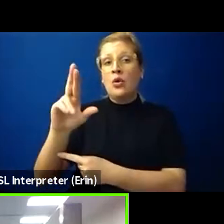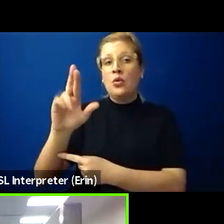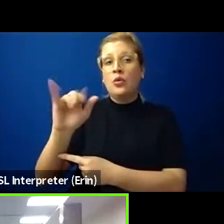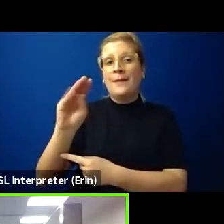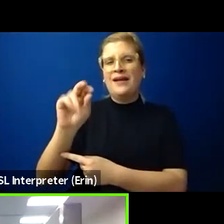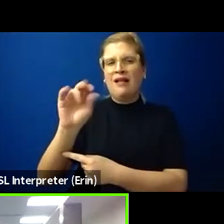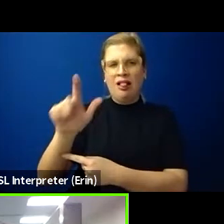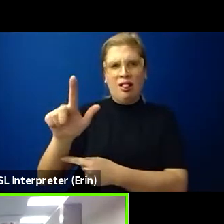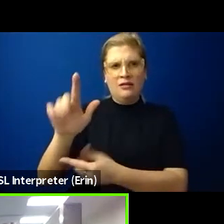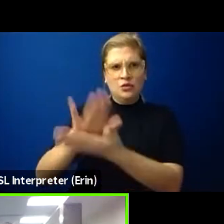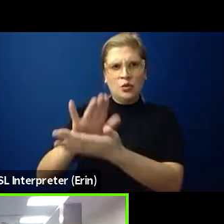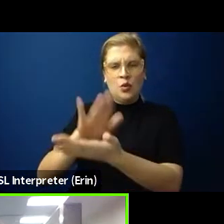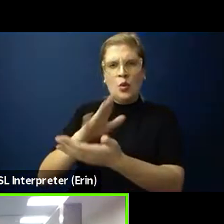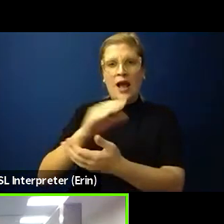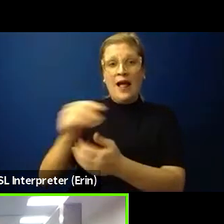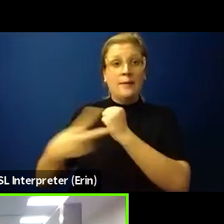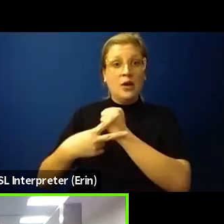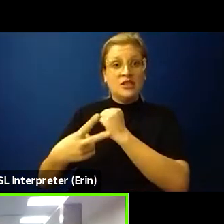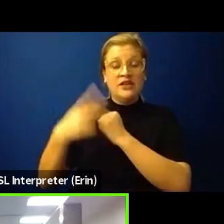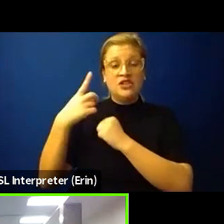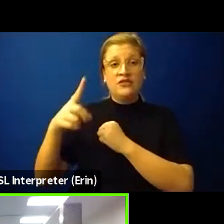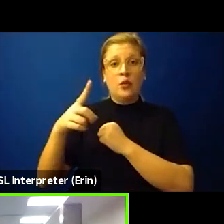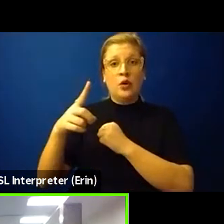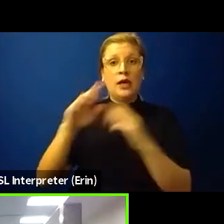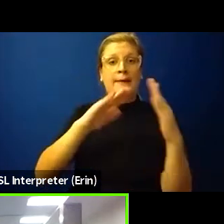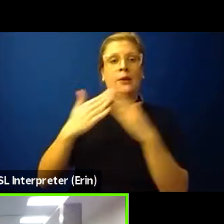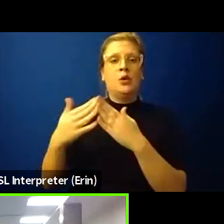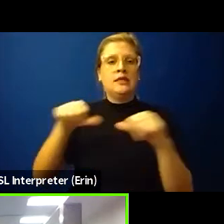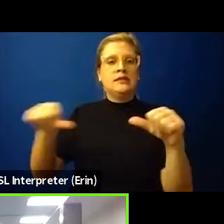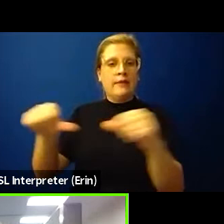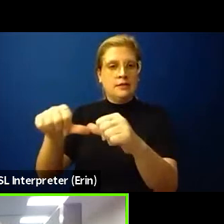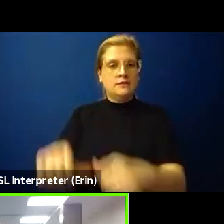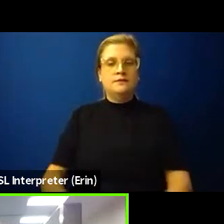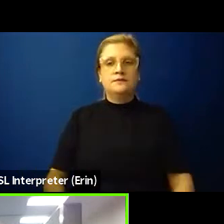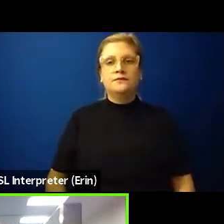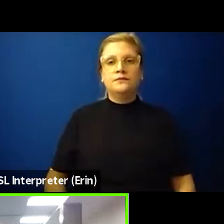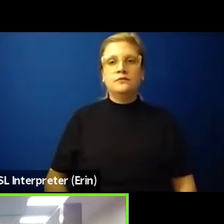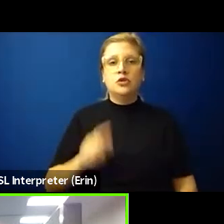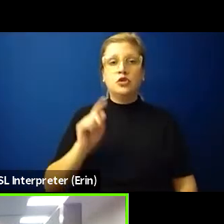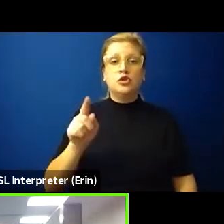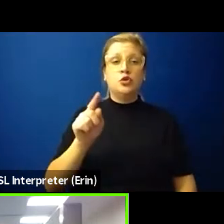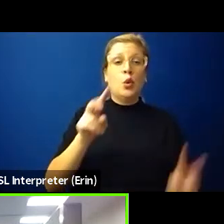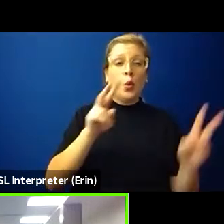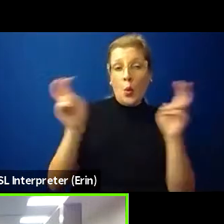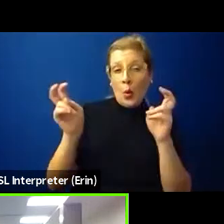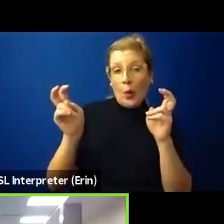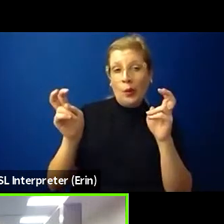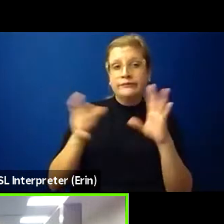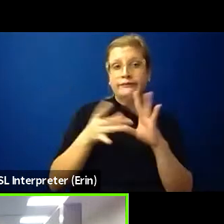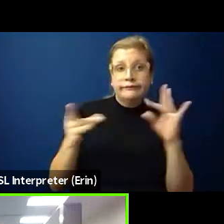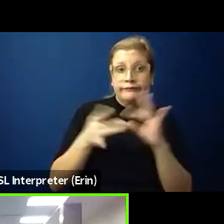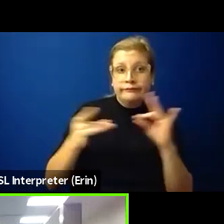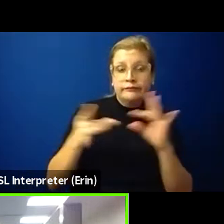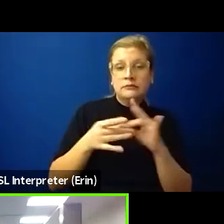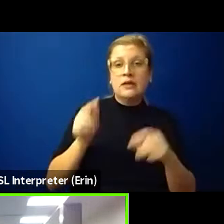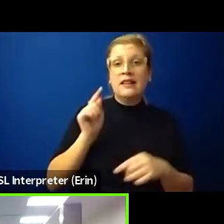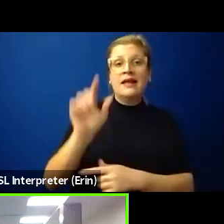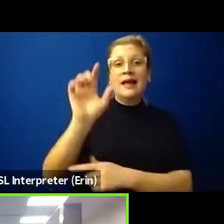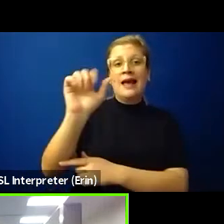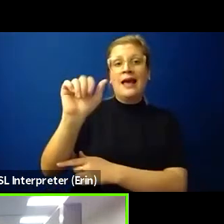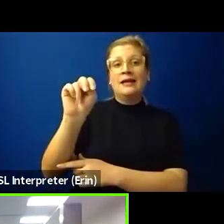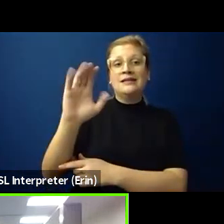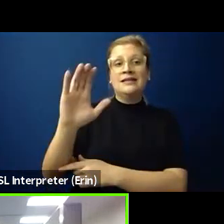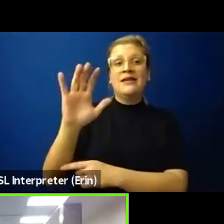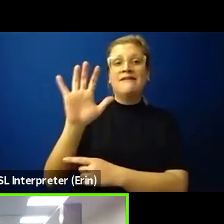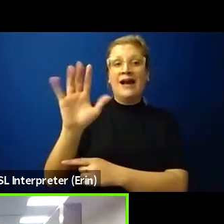preservation of community space. And to paraphrase what this is, it would be ANC 5D